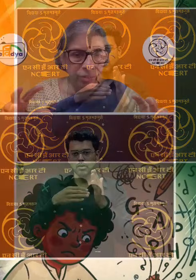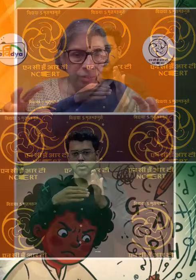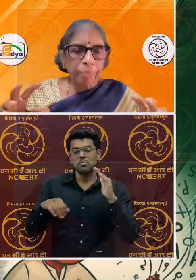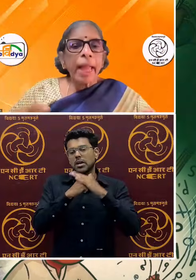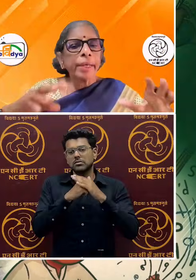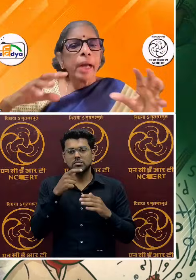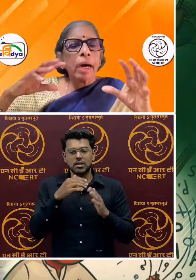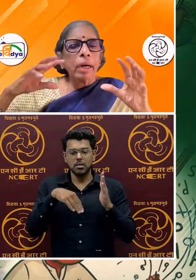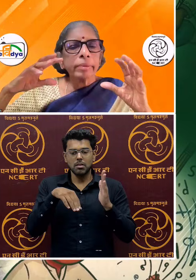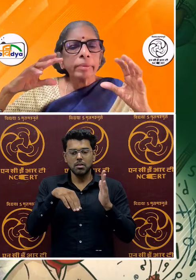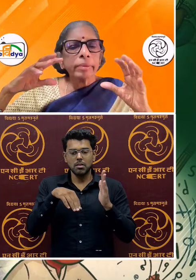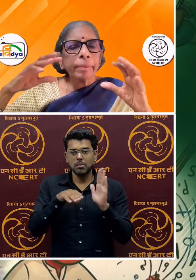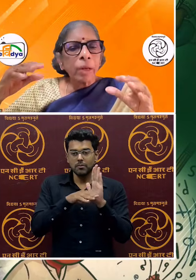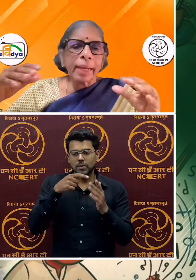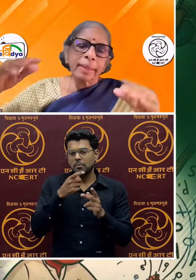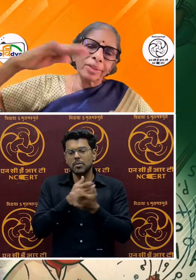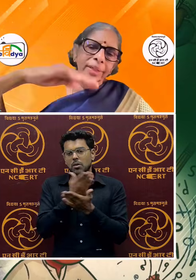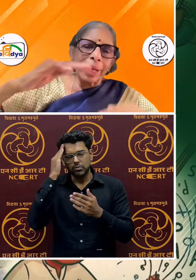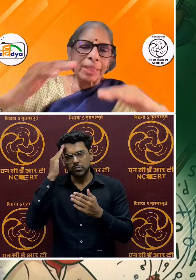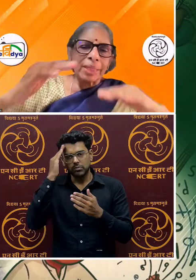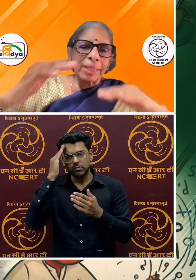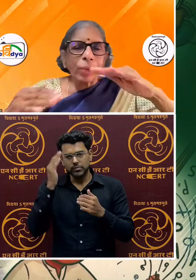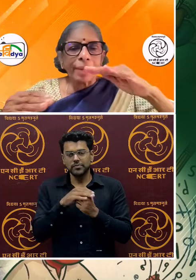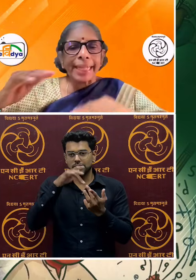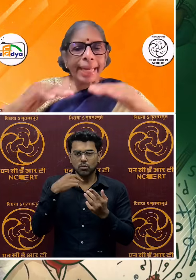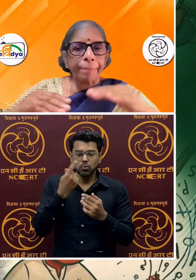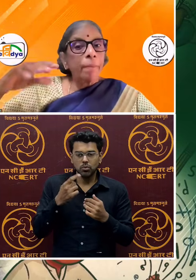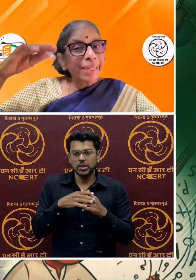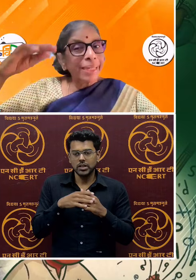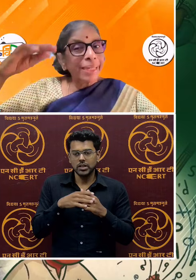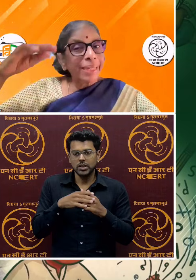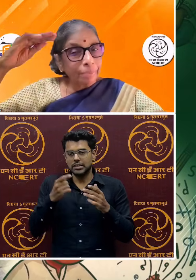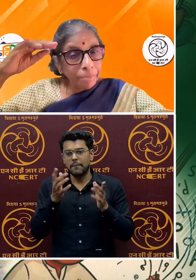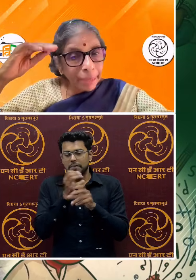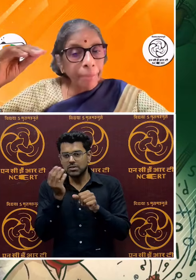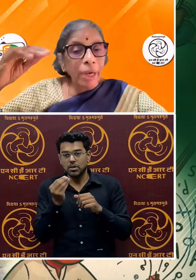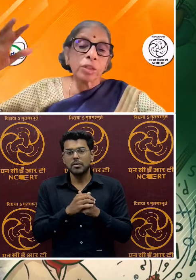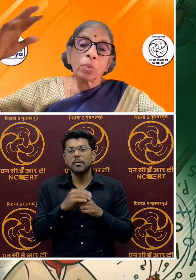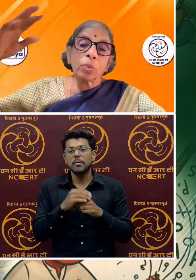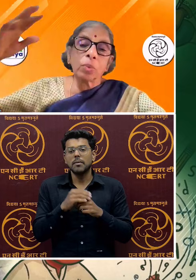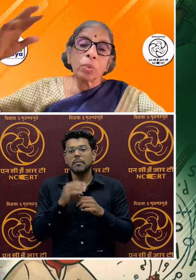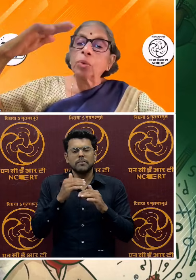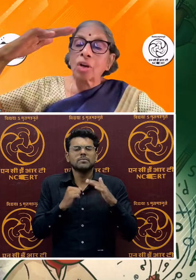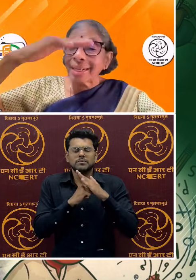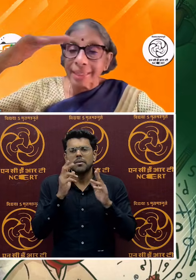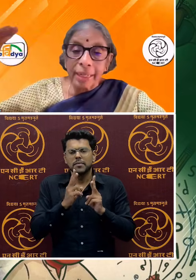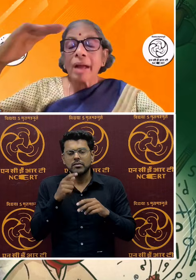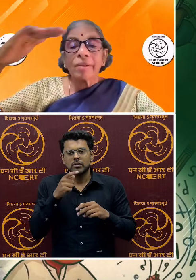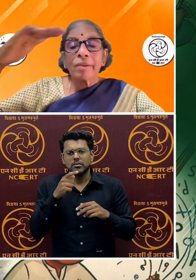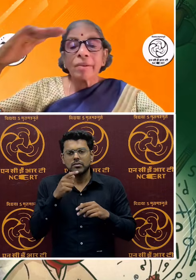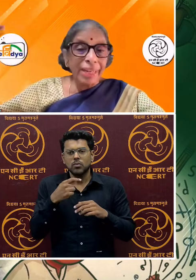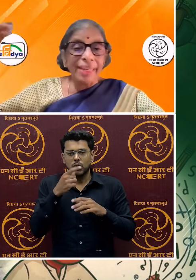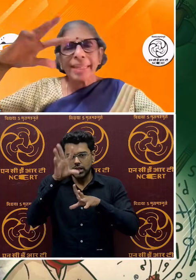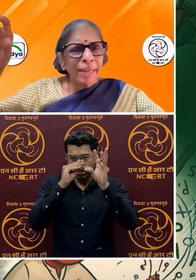knows everything, and the middle one is the ones who can be at the gap. But the minimum knowledge is the one who has got